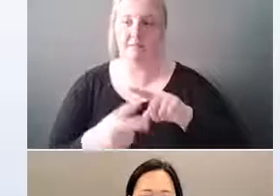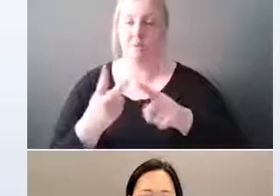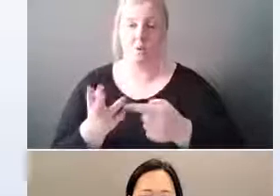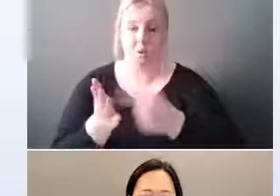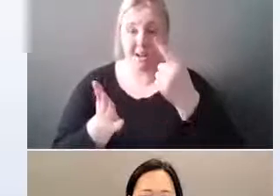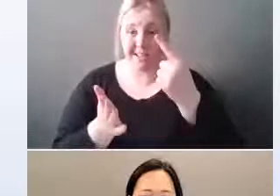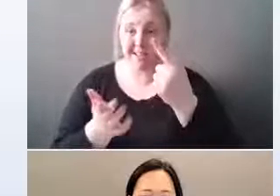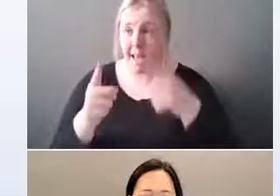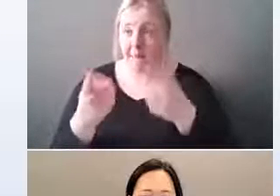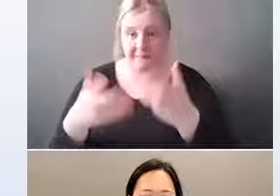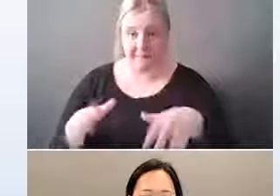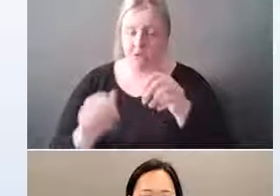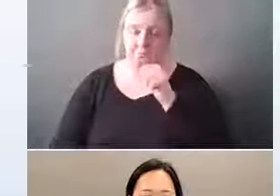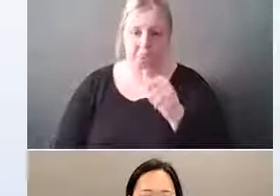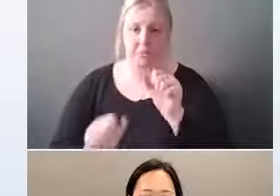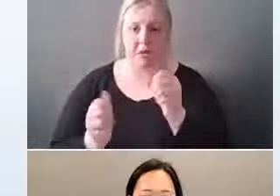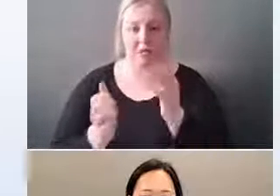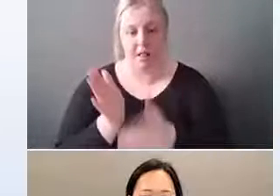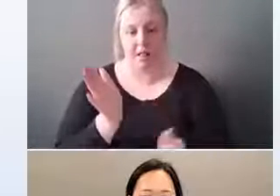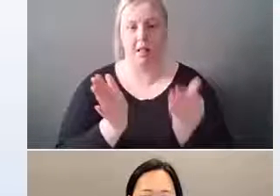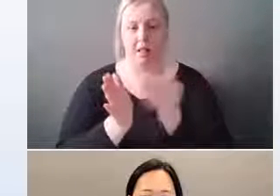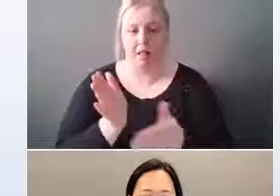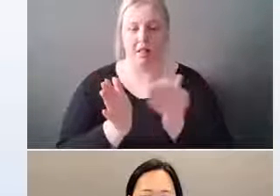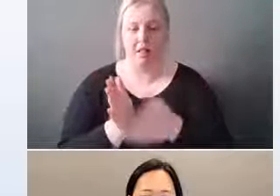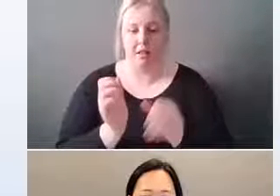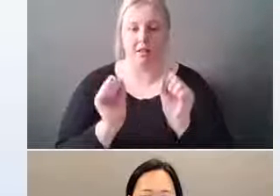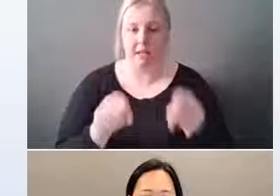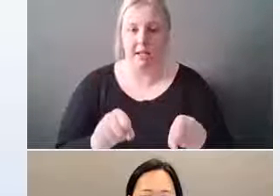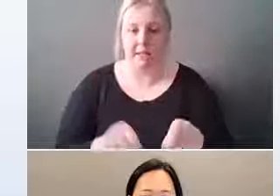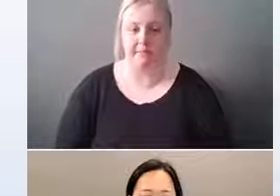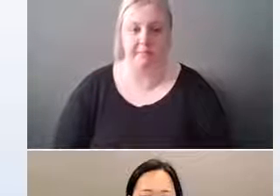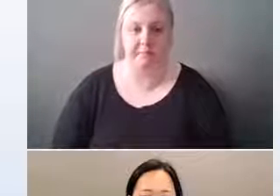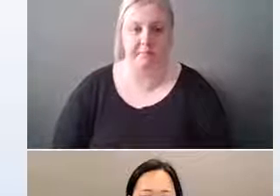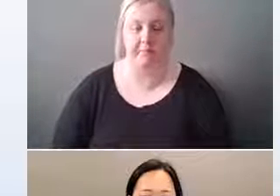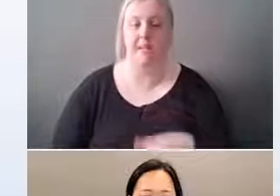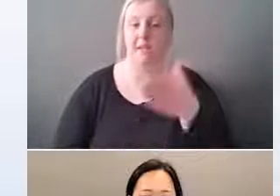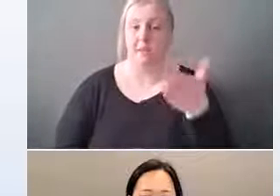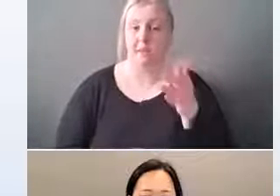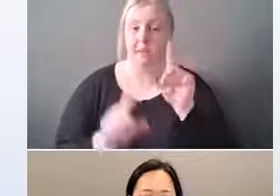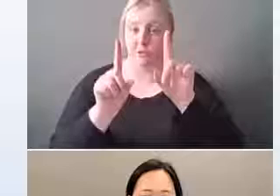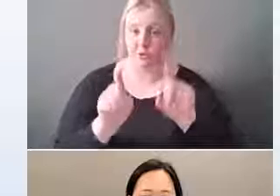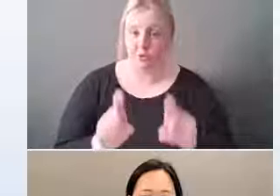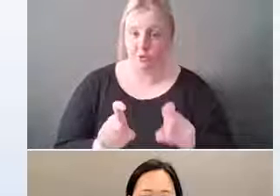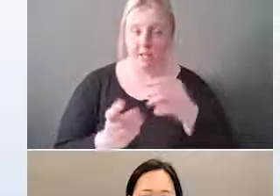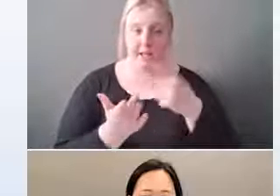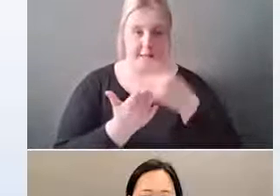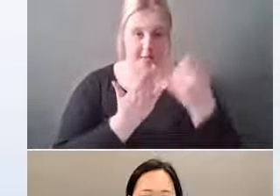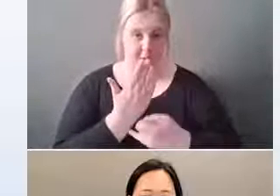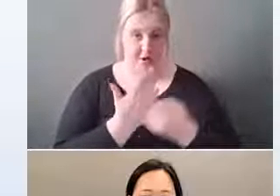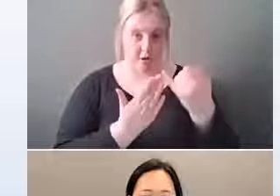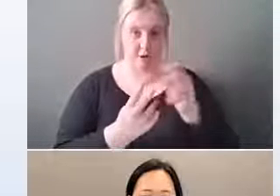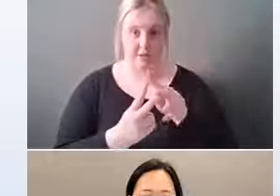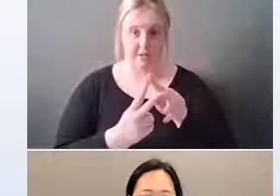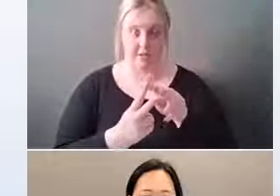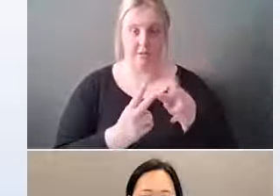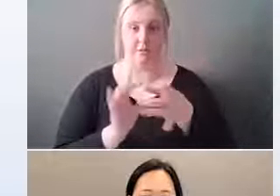happen over and over again. Now, this particular survey and the project itself relates